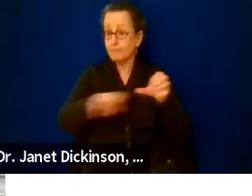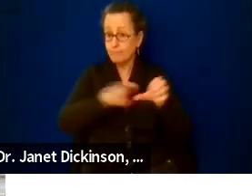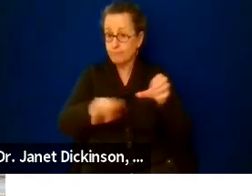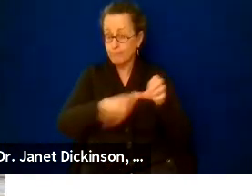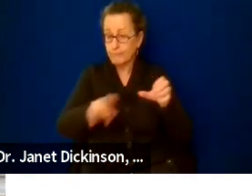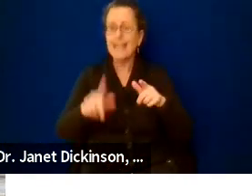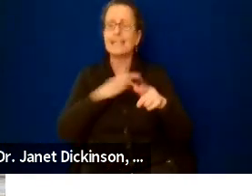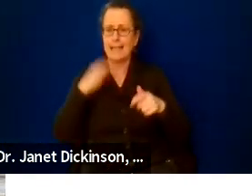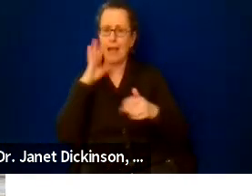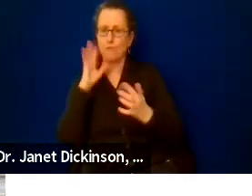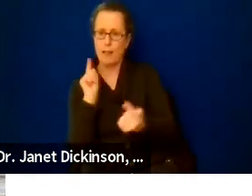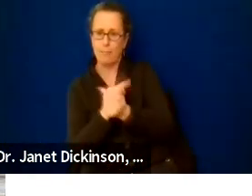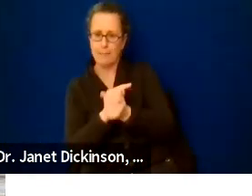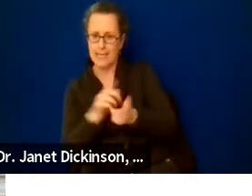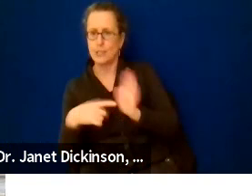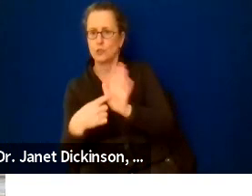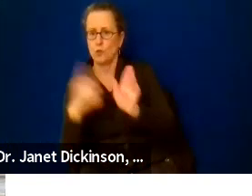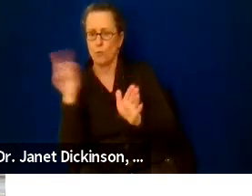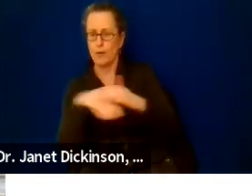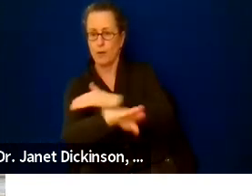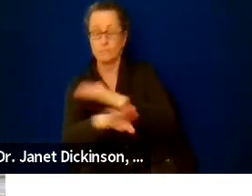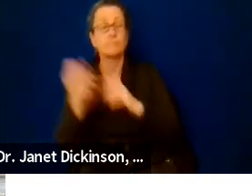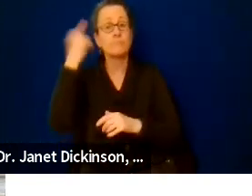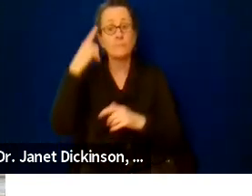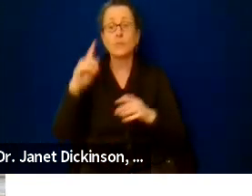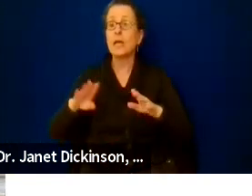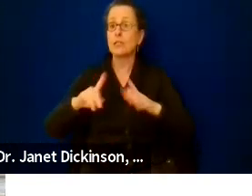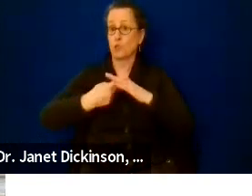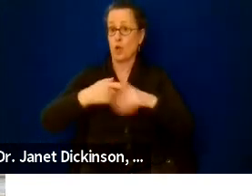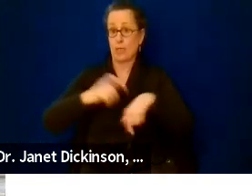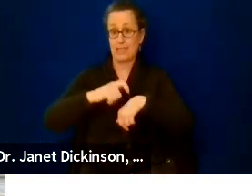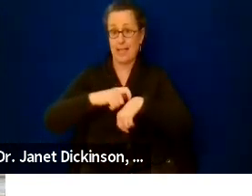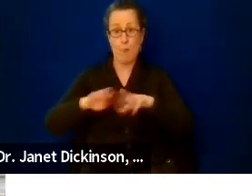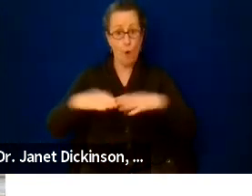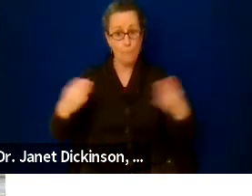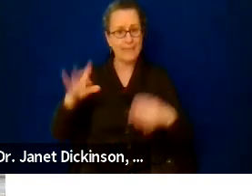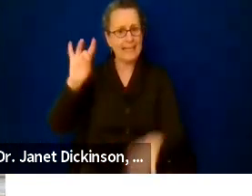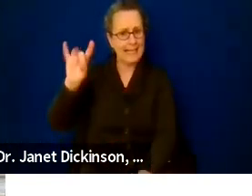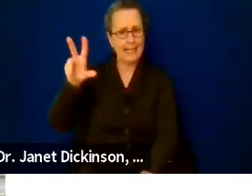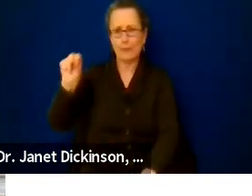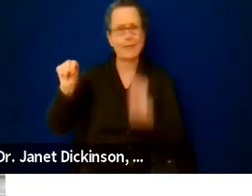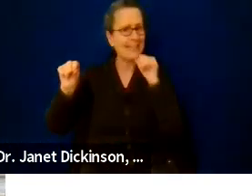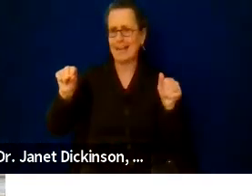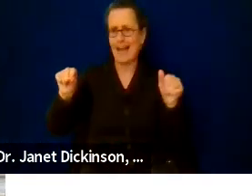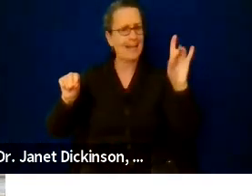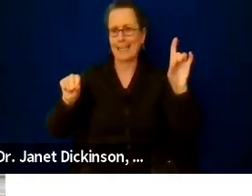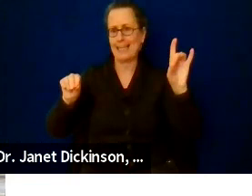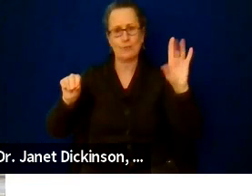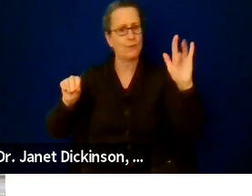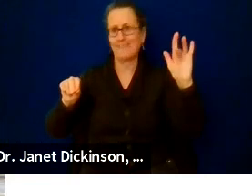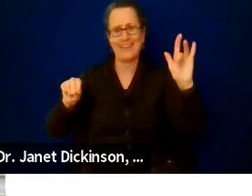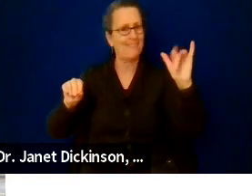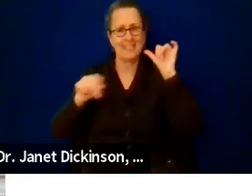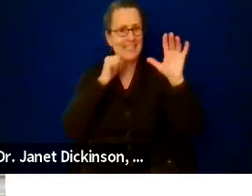open until 8:30. I believe in the past, it's been 8:25 where we started to bring the children in. It will